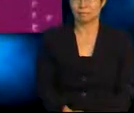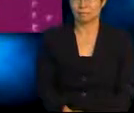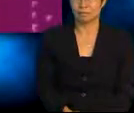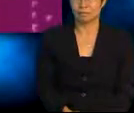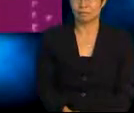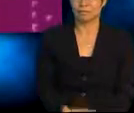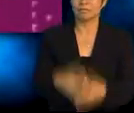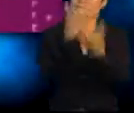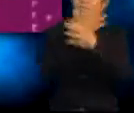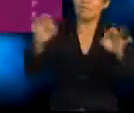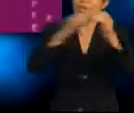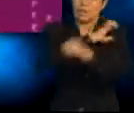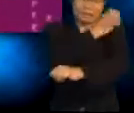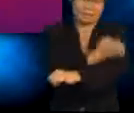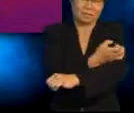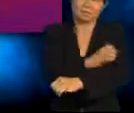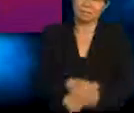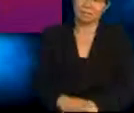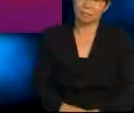Ooh, free energy.